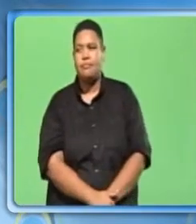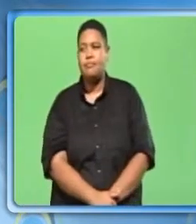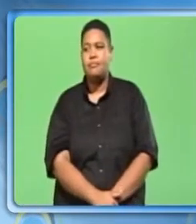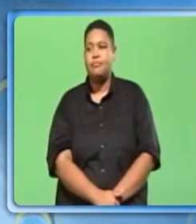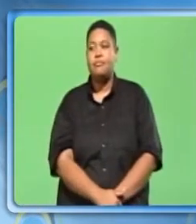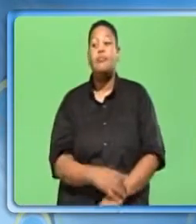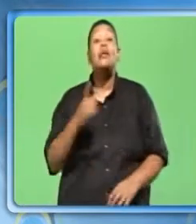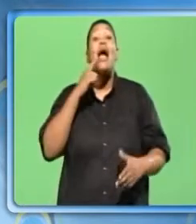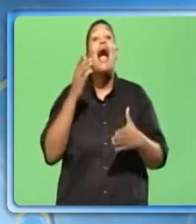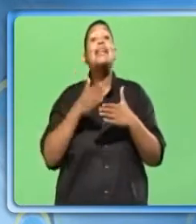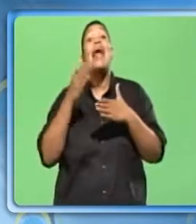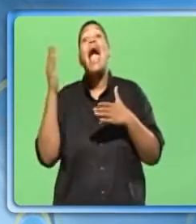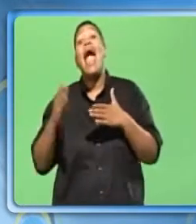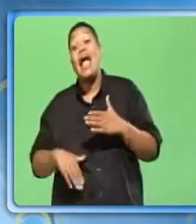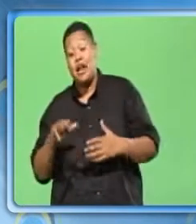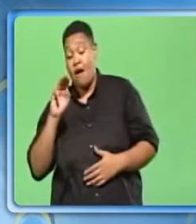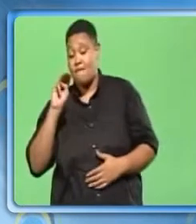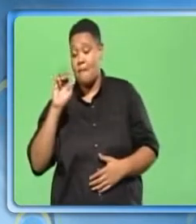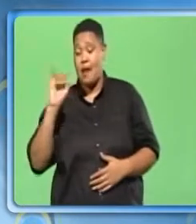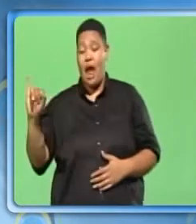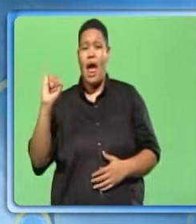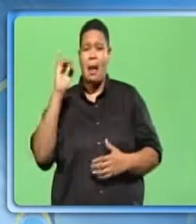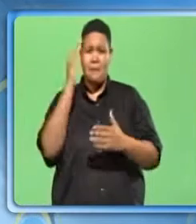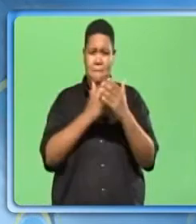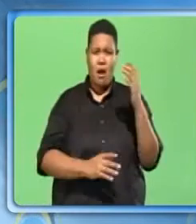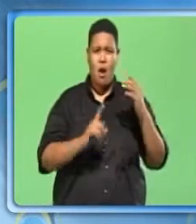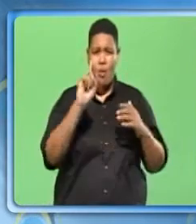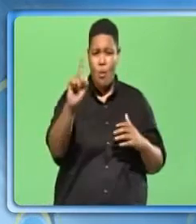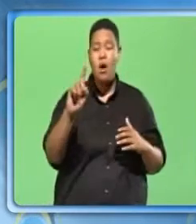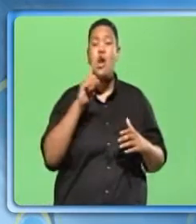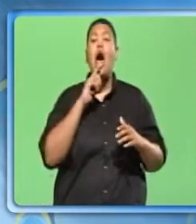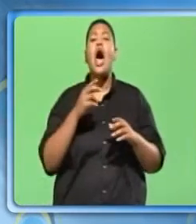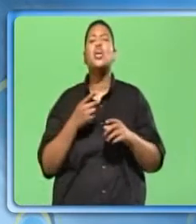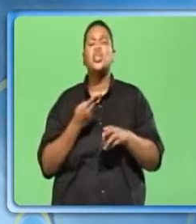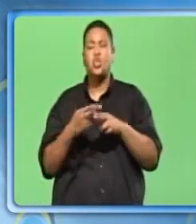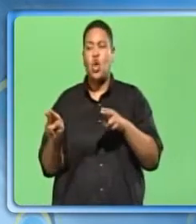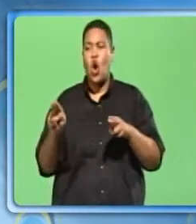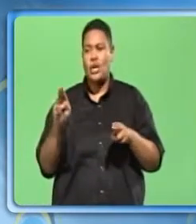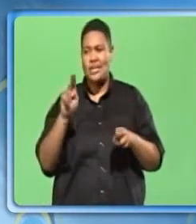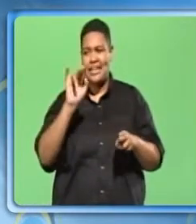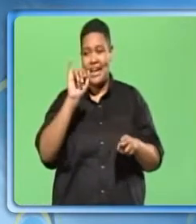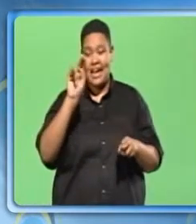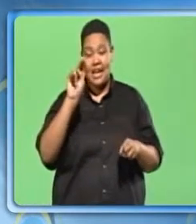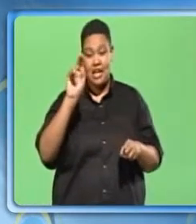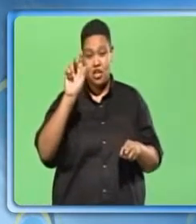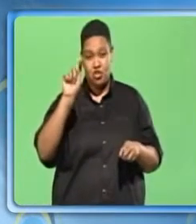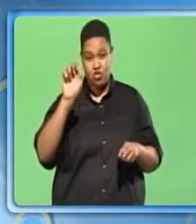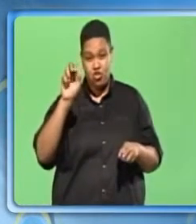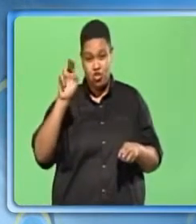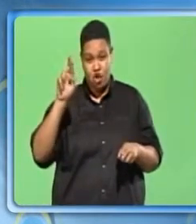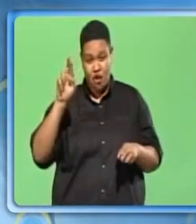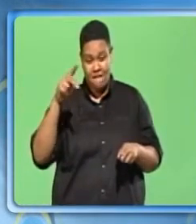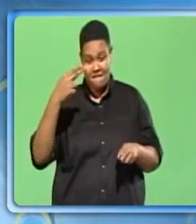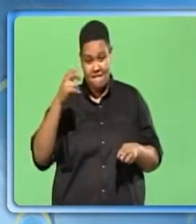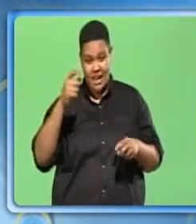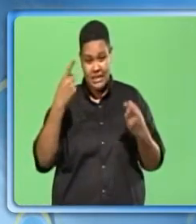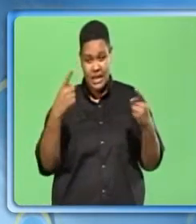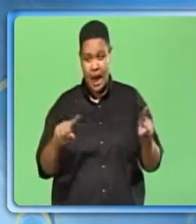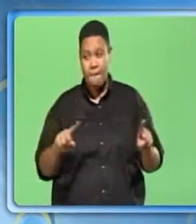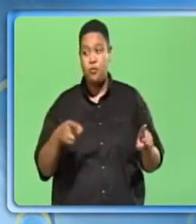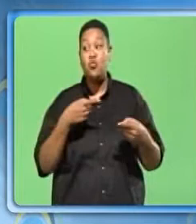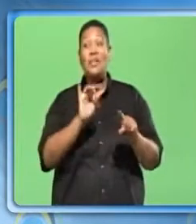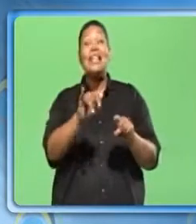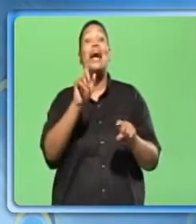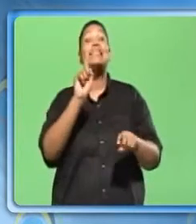At the end of meiosis 1, a brief interphase occurs. During interphase, no genetic